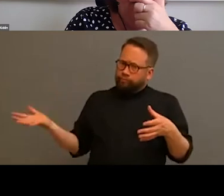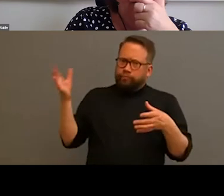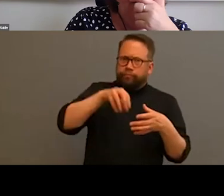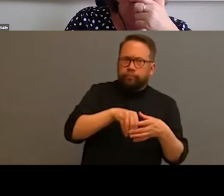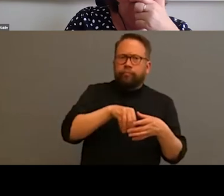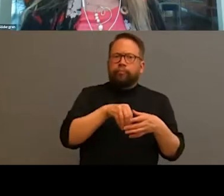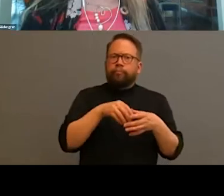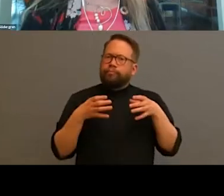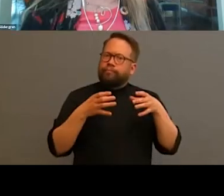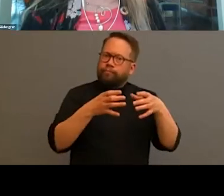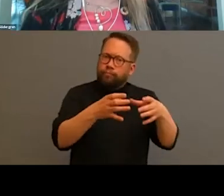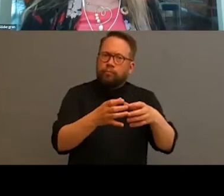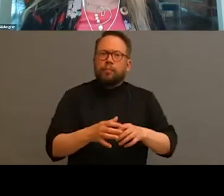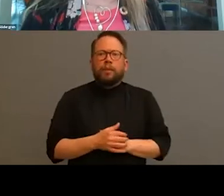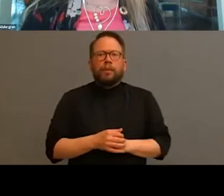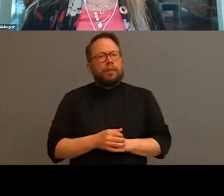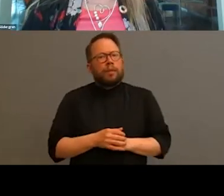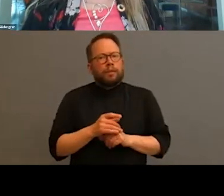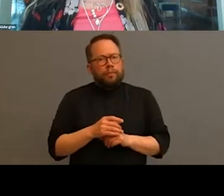Empower people with disabilities.